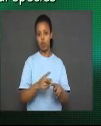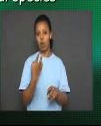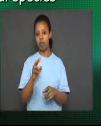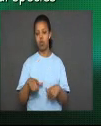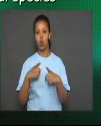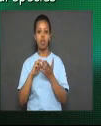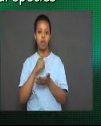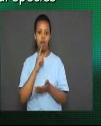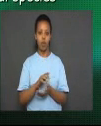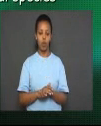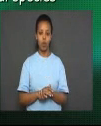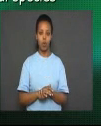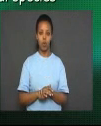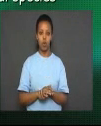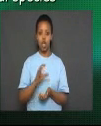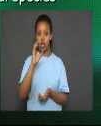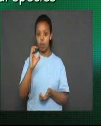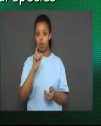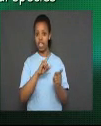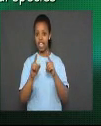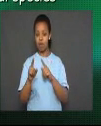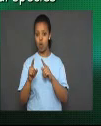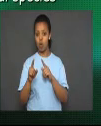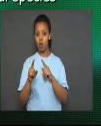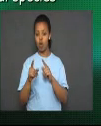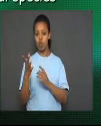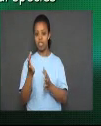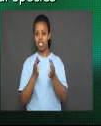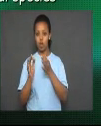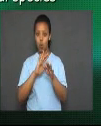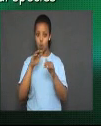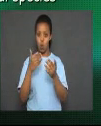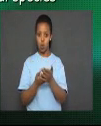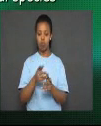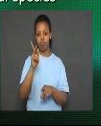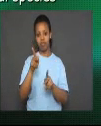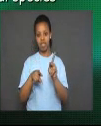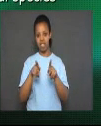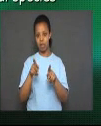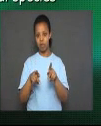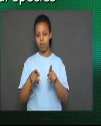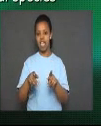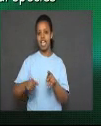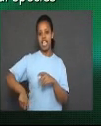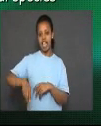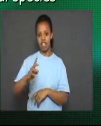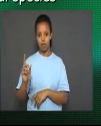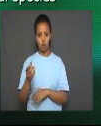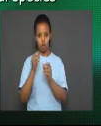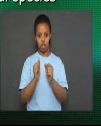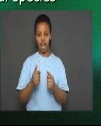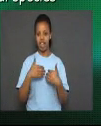The term community describes all of the populations of plant and